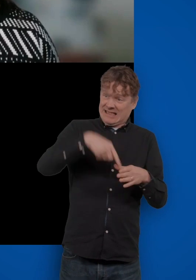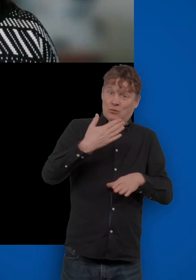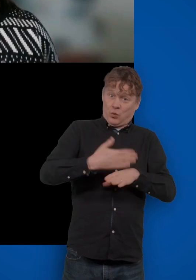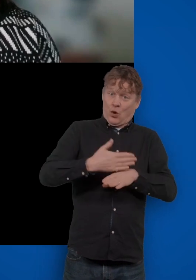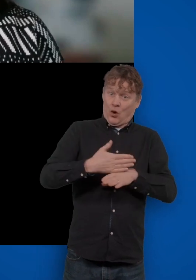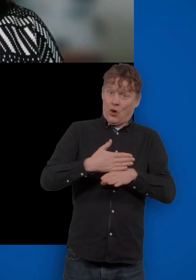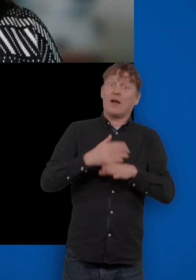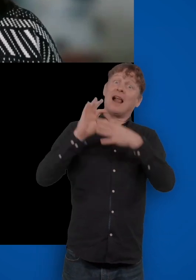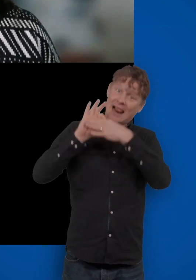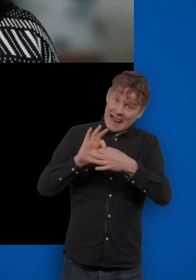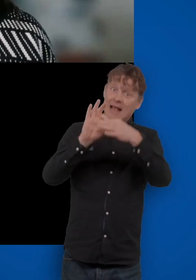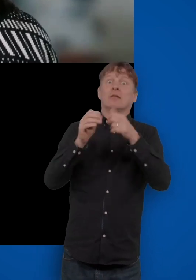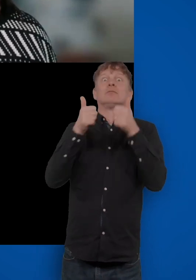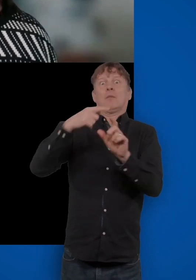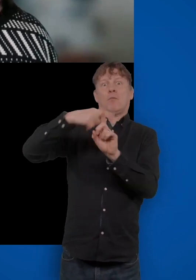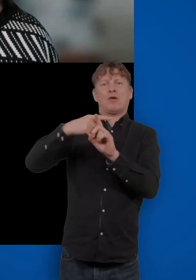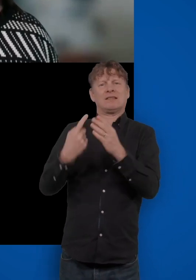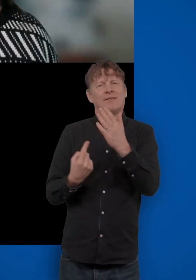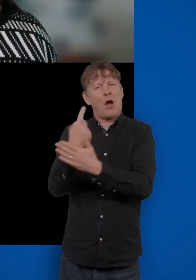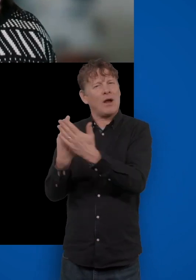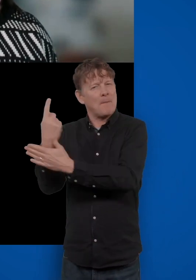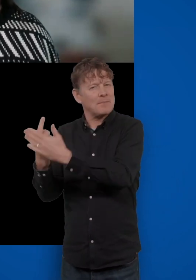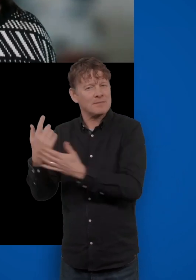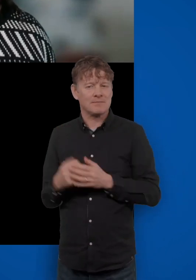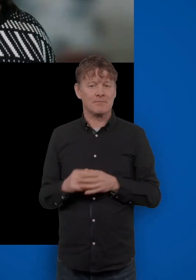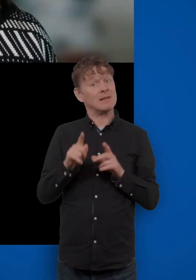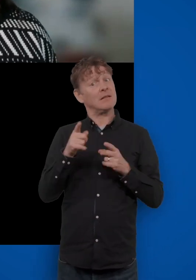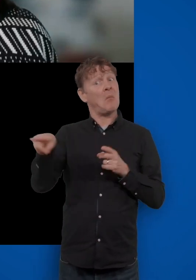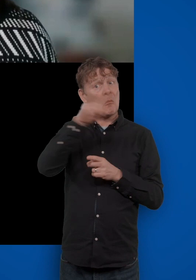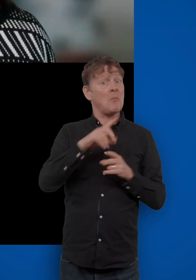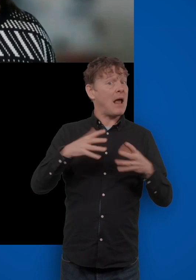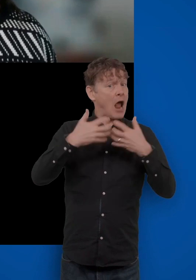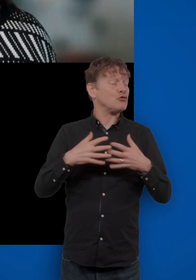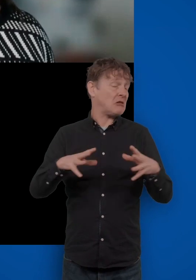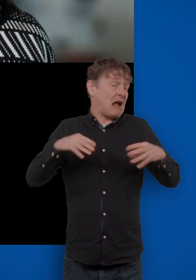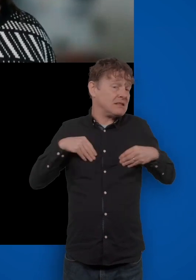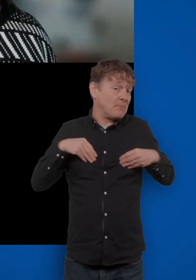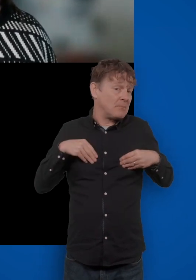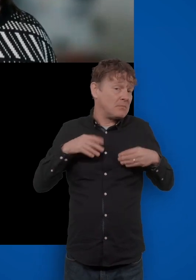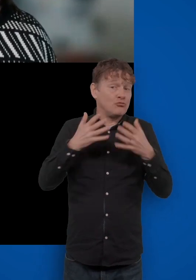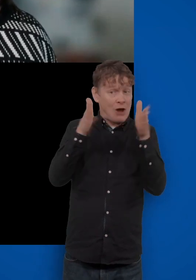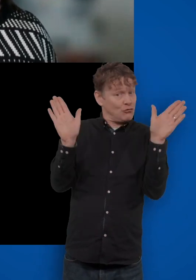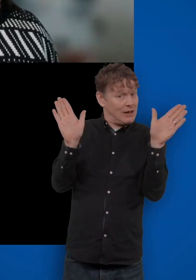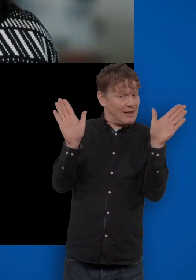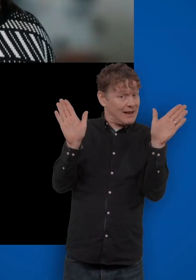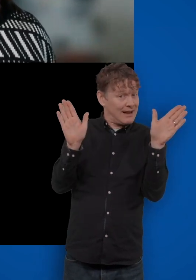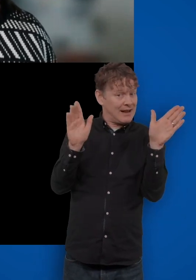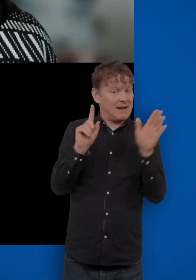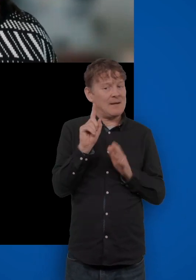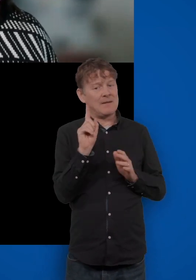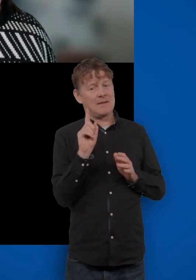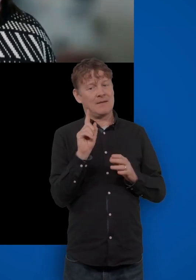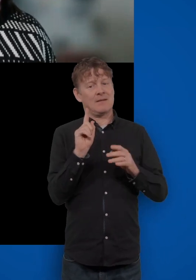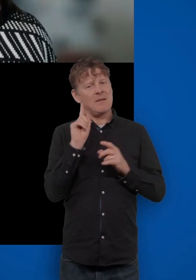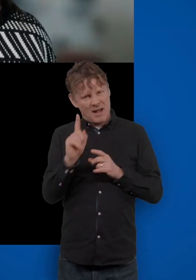doing this particular thing and the outcomes that I think are well accepted in engineering generally, that we need to have a more